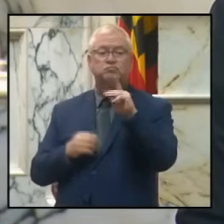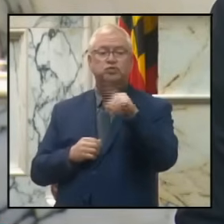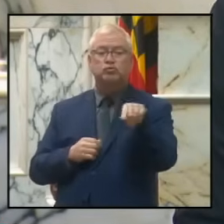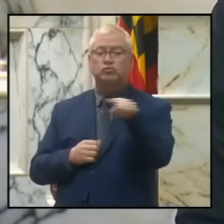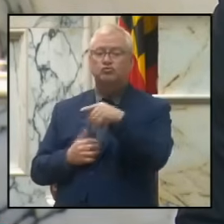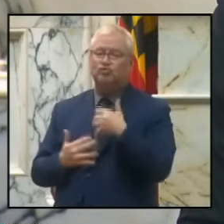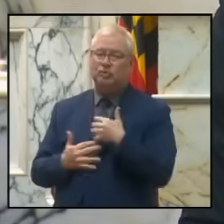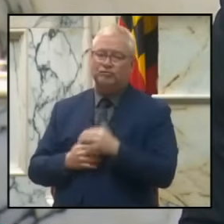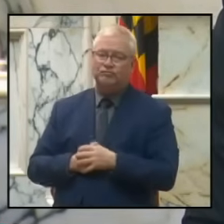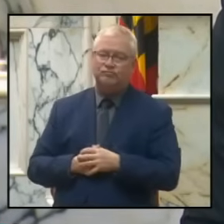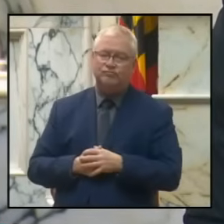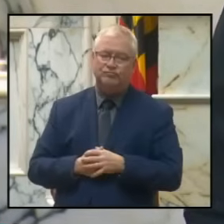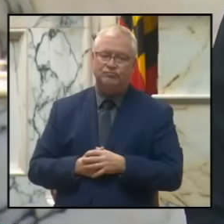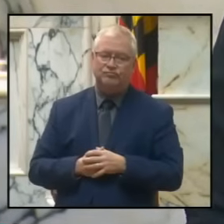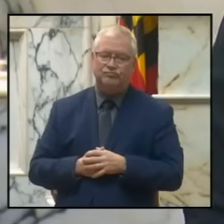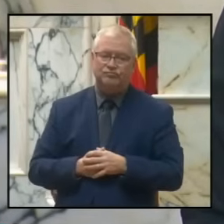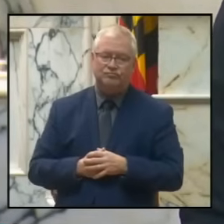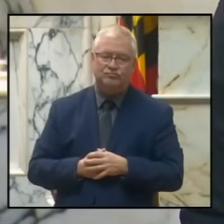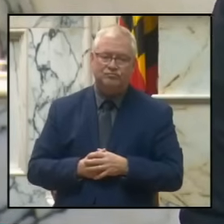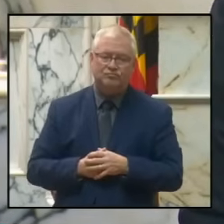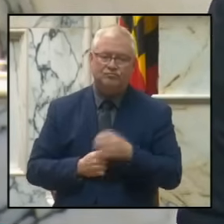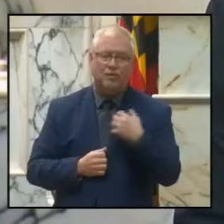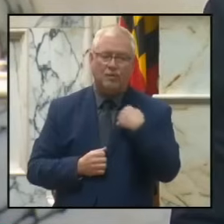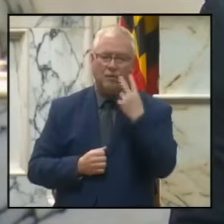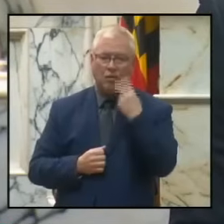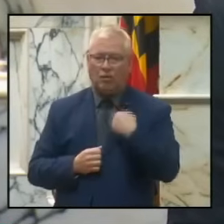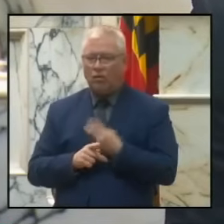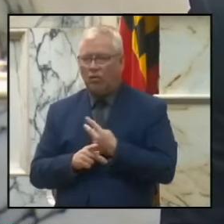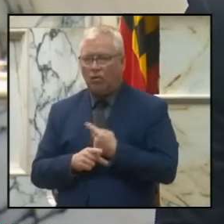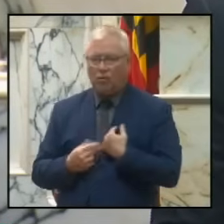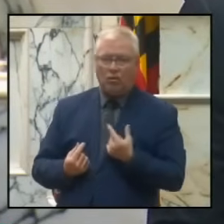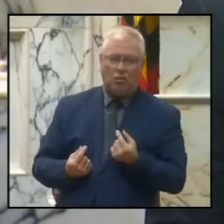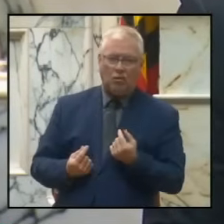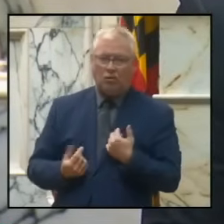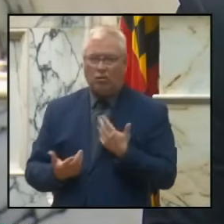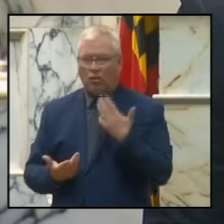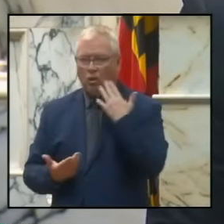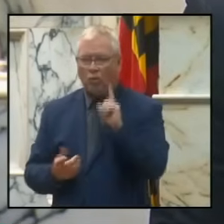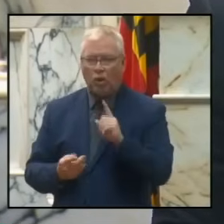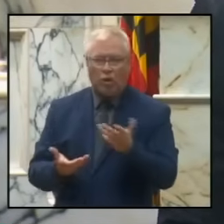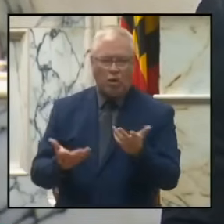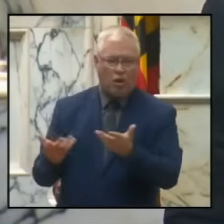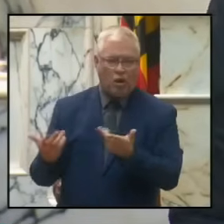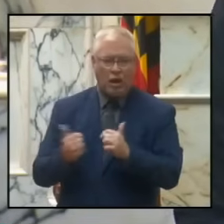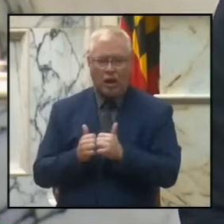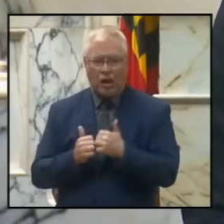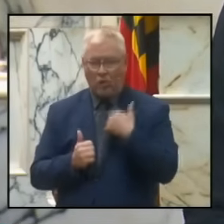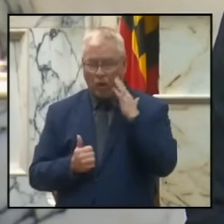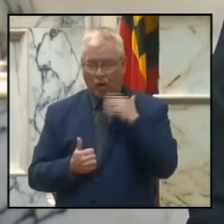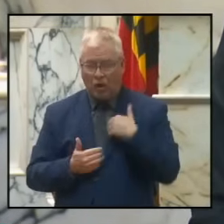They're trying to figure out where things are and how things are going for them and their families.